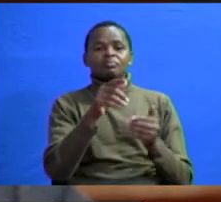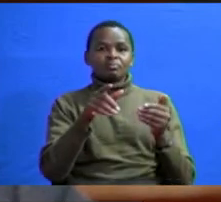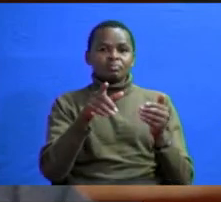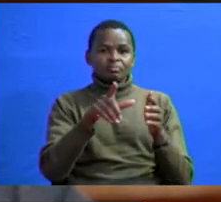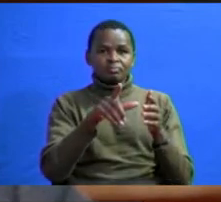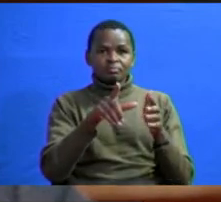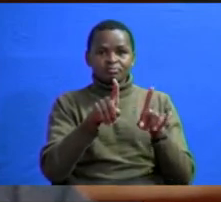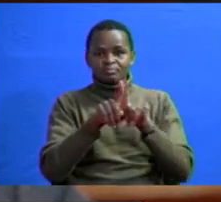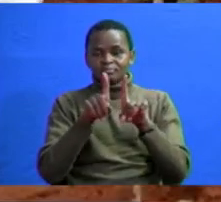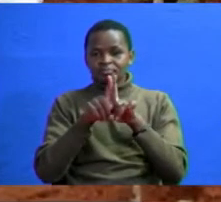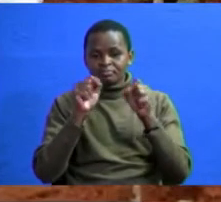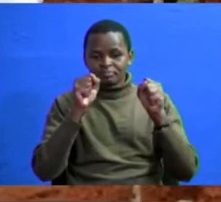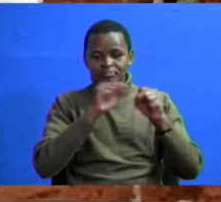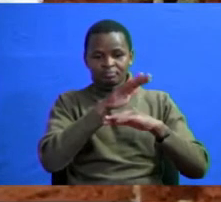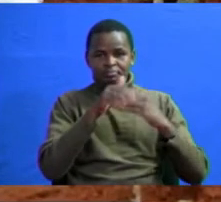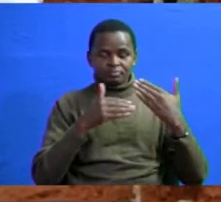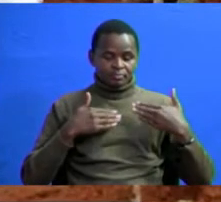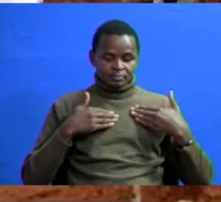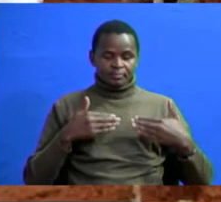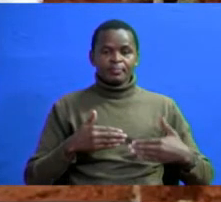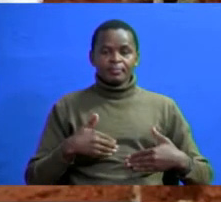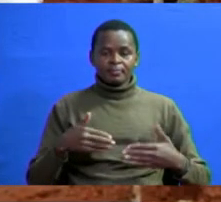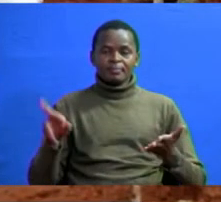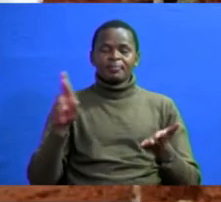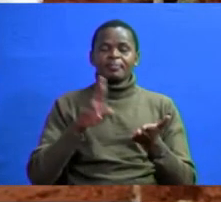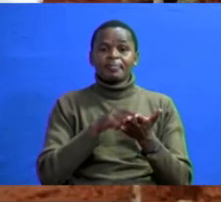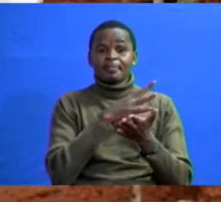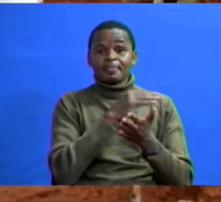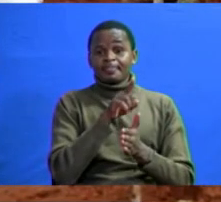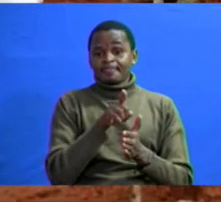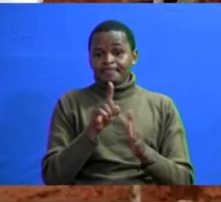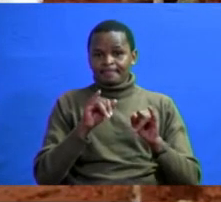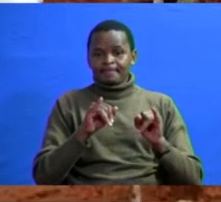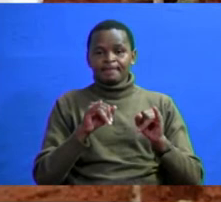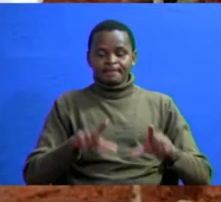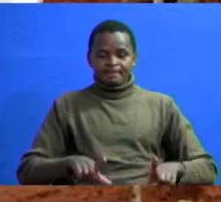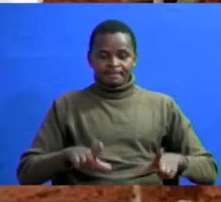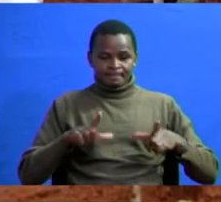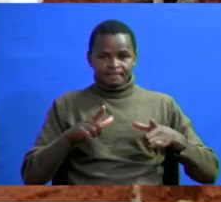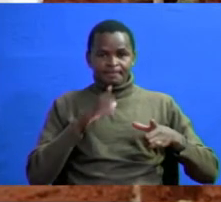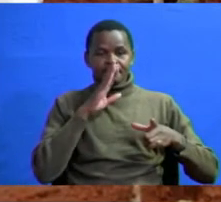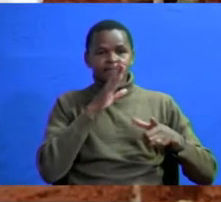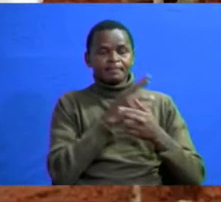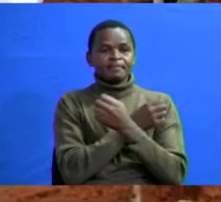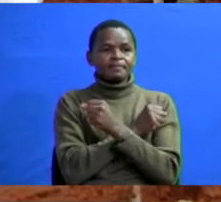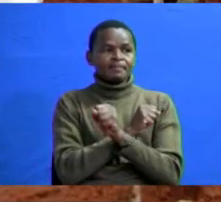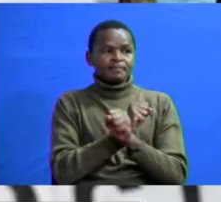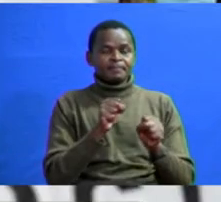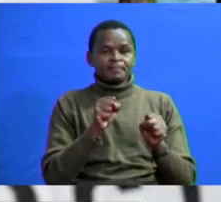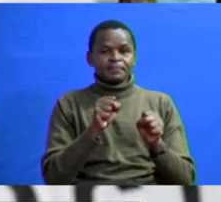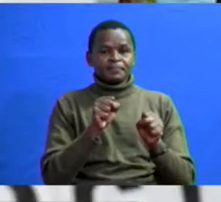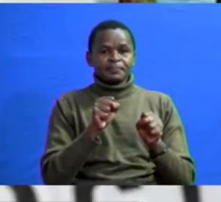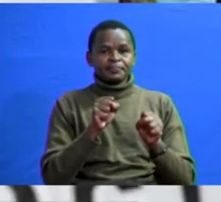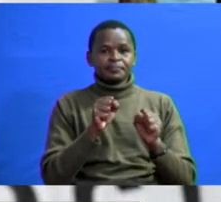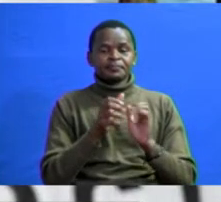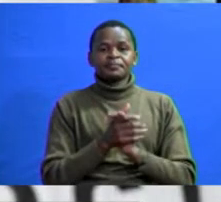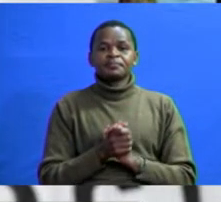expressed confidence that all bodies will be recovered and that those still alive will be rescued. Jackie